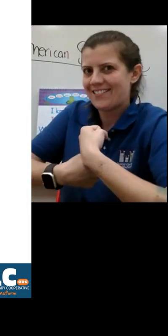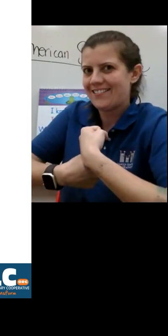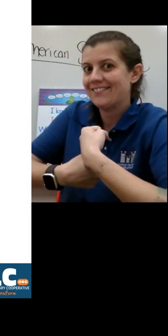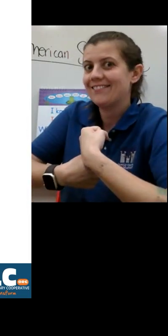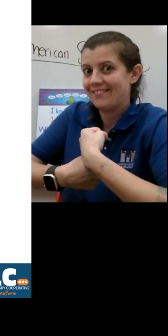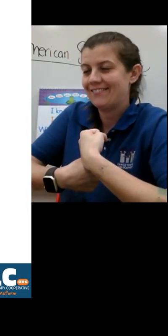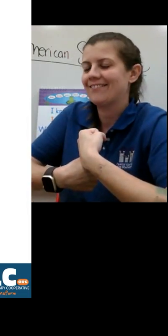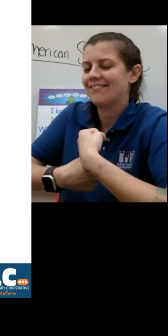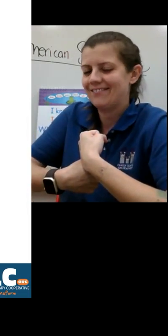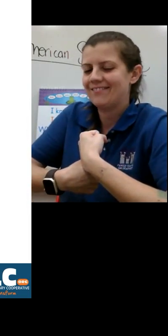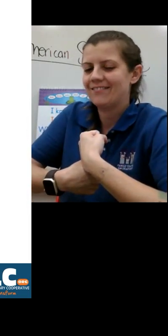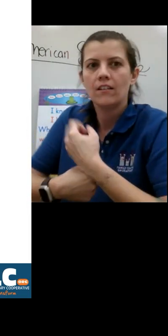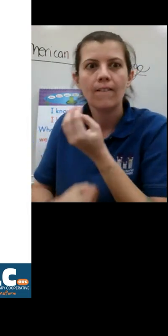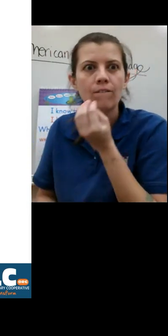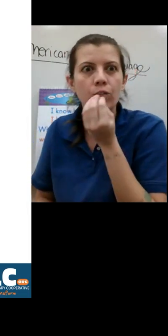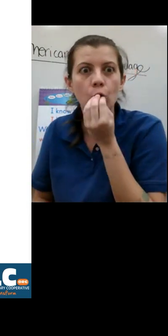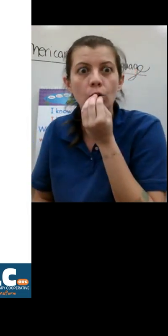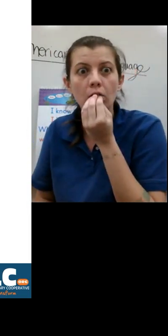Make